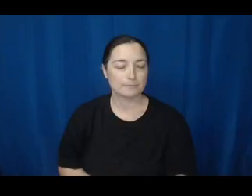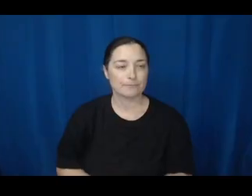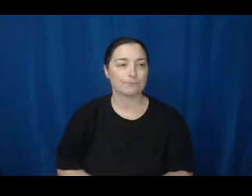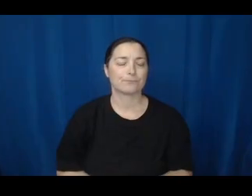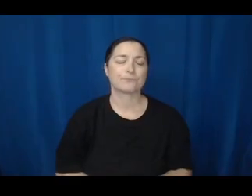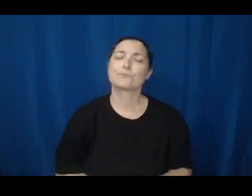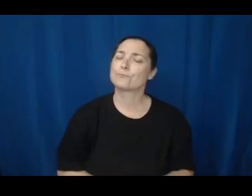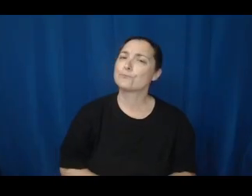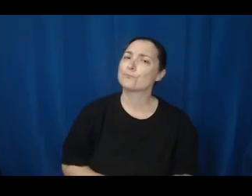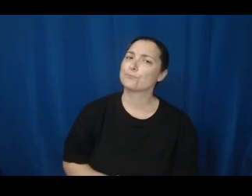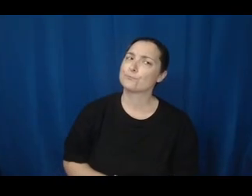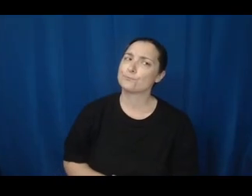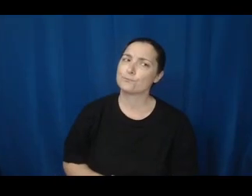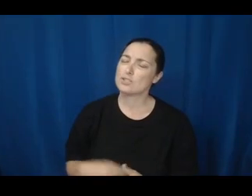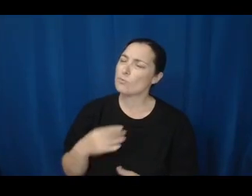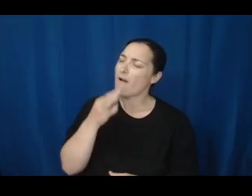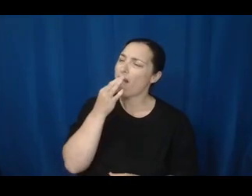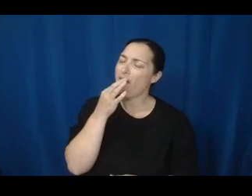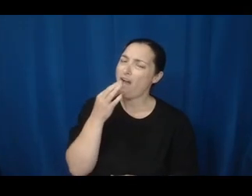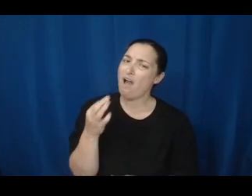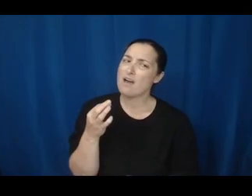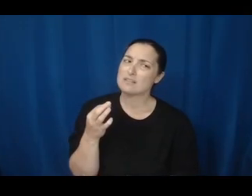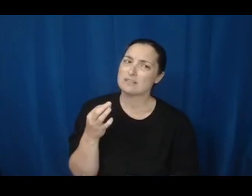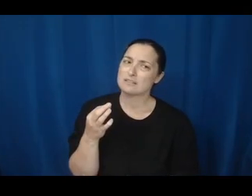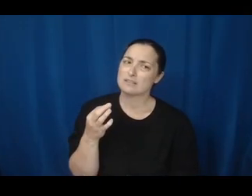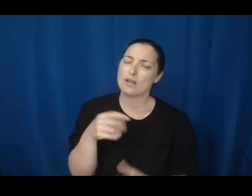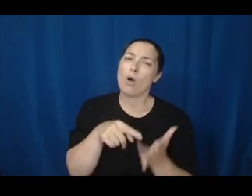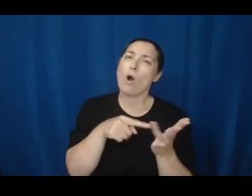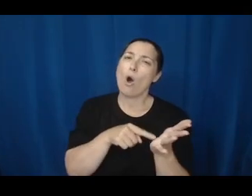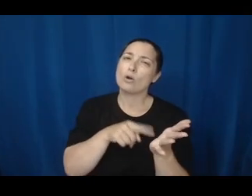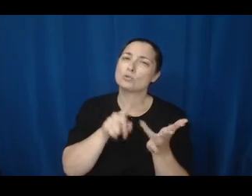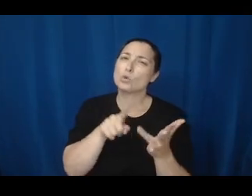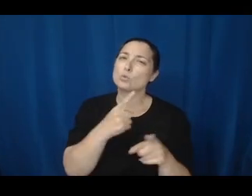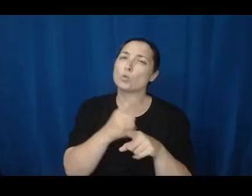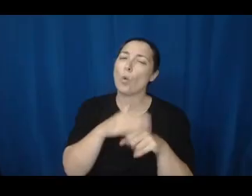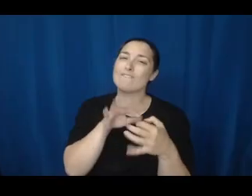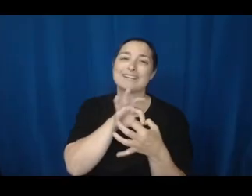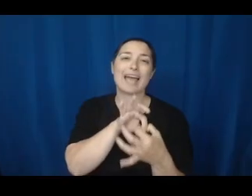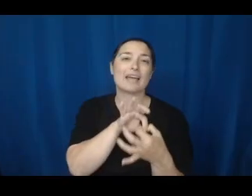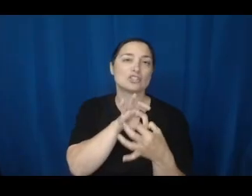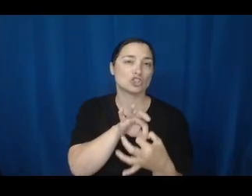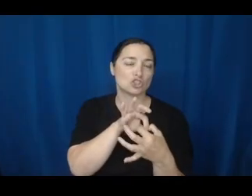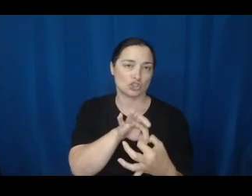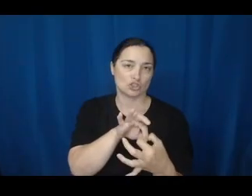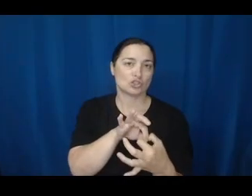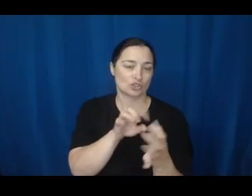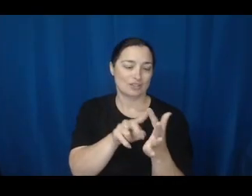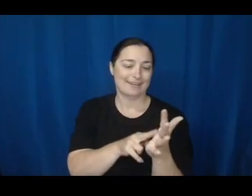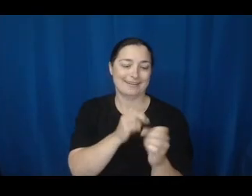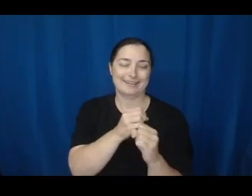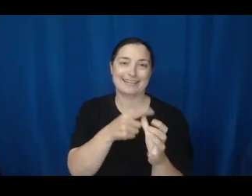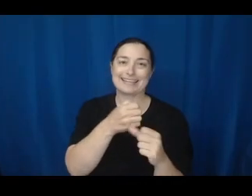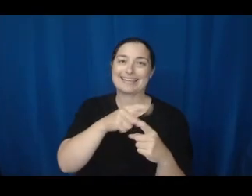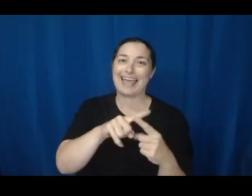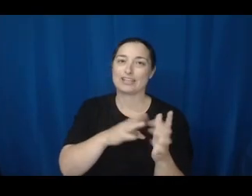the things that we could have seen here as well is Otto, you mentioned the engagement, the student engagement in schooling.